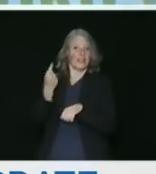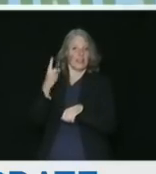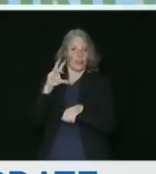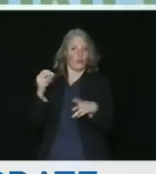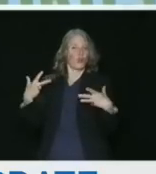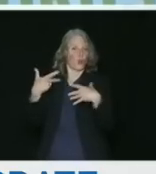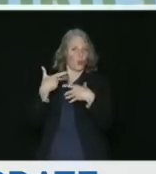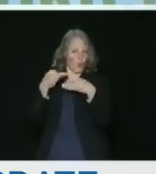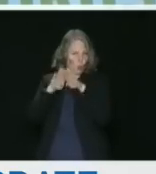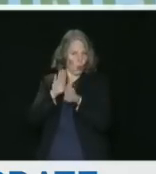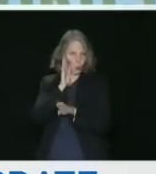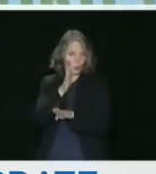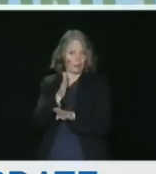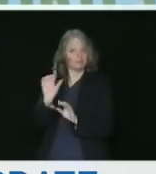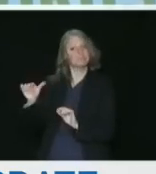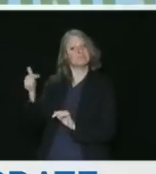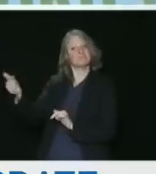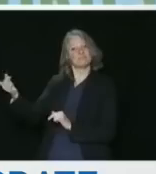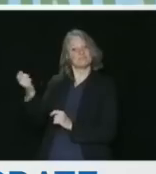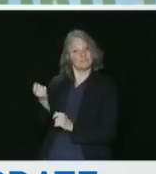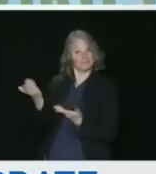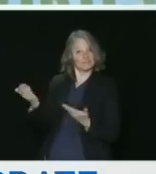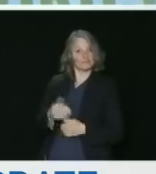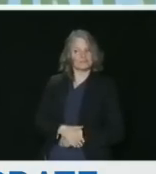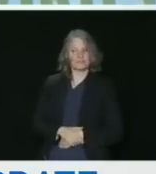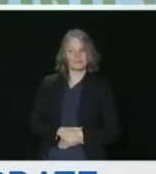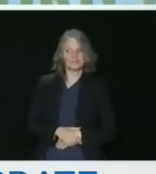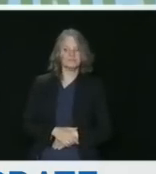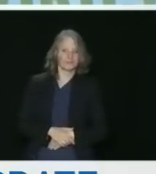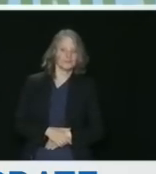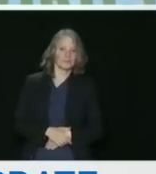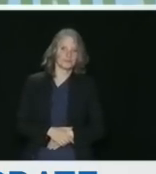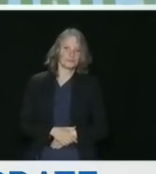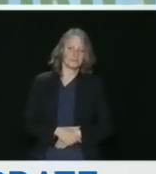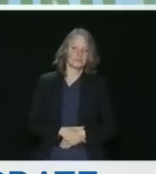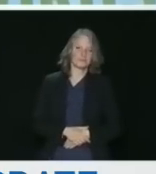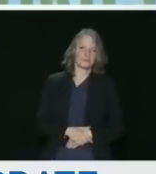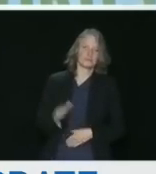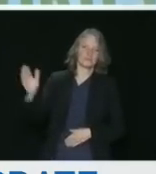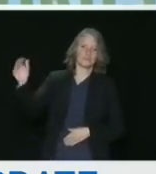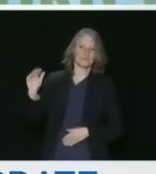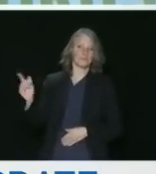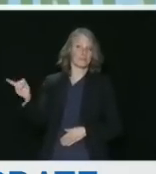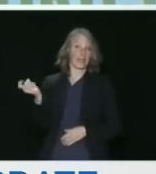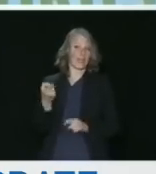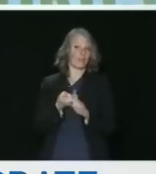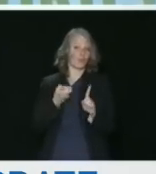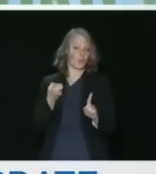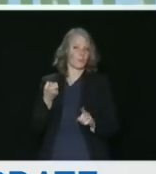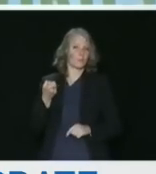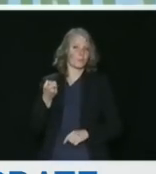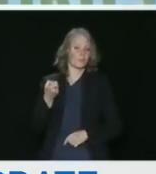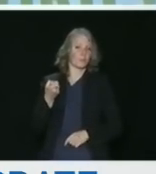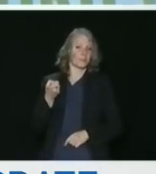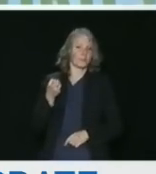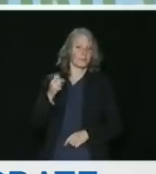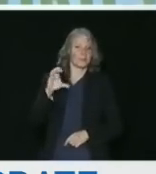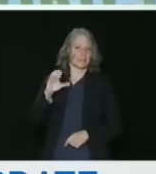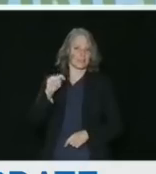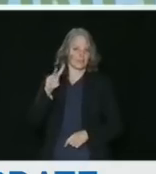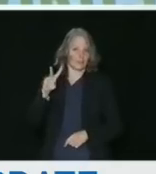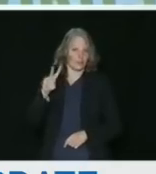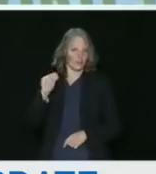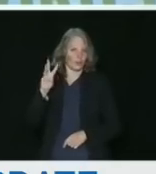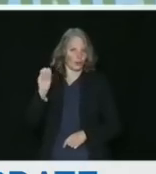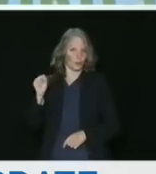we'll continue with the next question. Operator? Thank you. The next question is from Mackenzie Gray of CTV